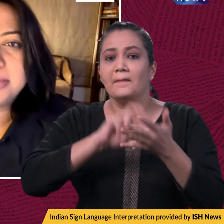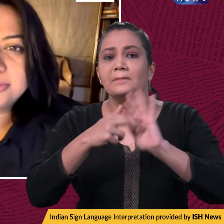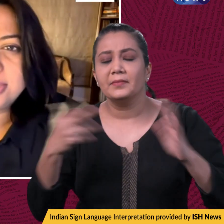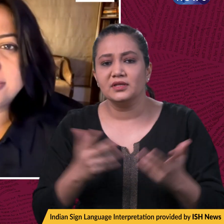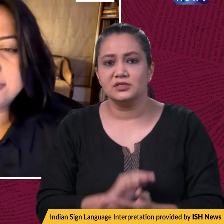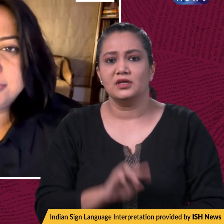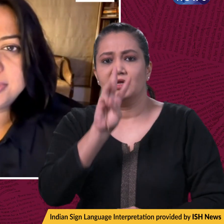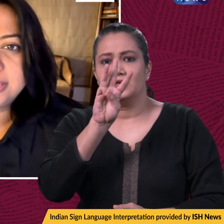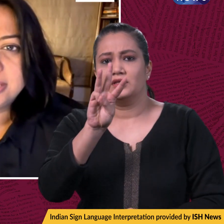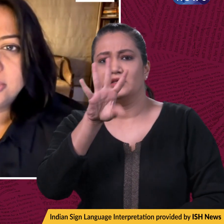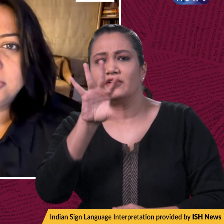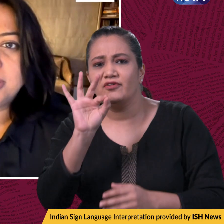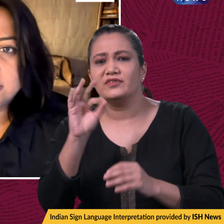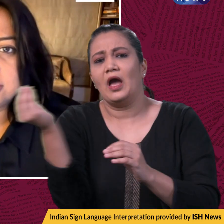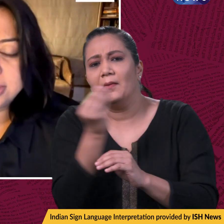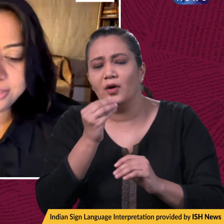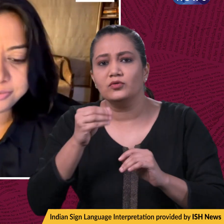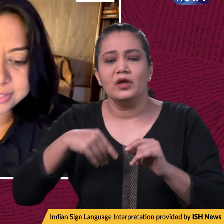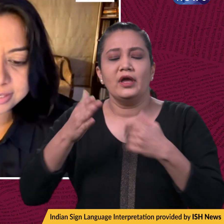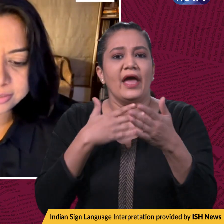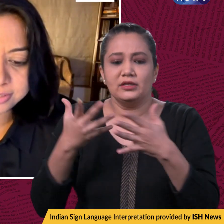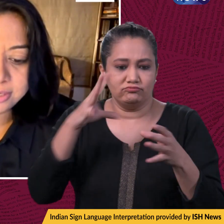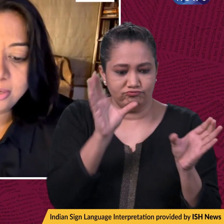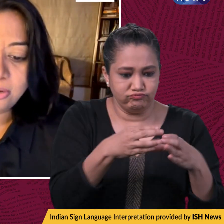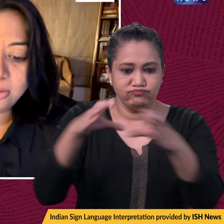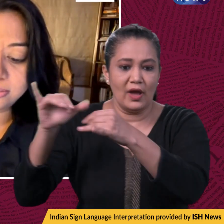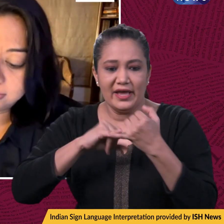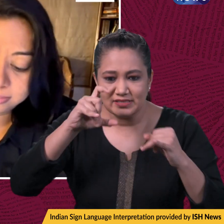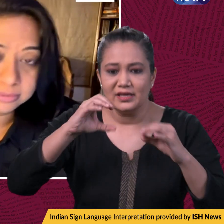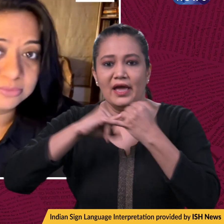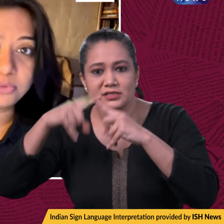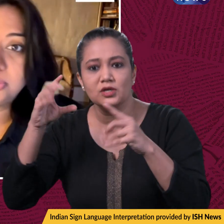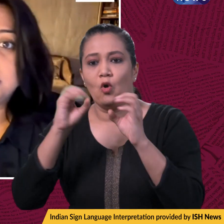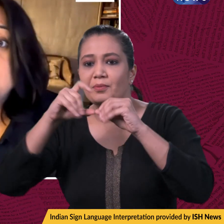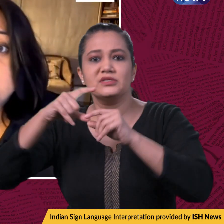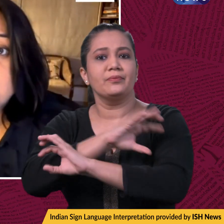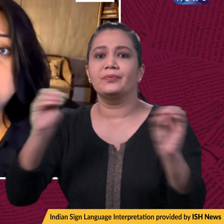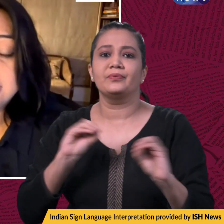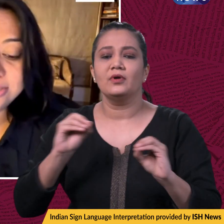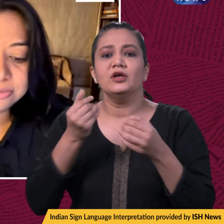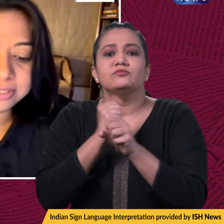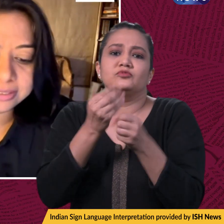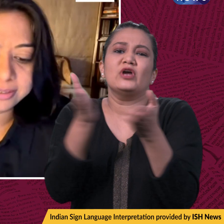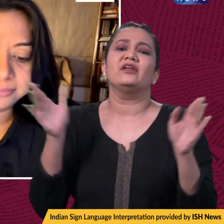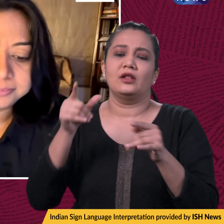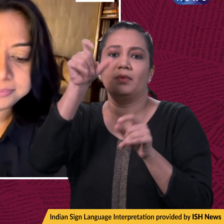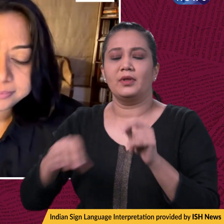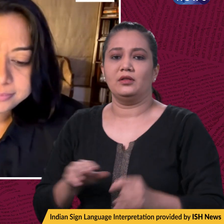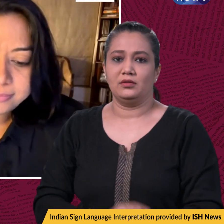there are about 350 who are not in any of these categories, or what one might call a general